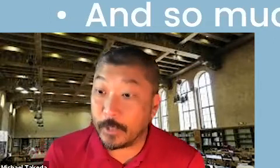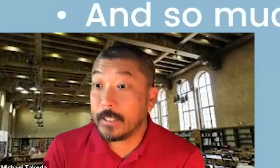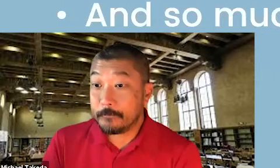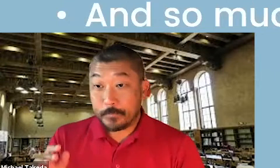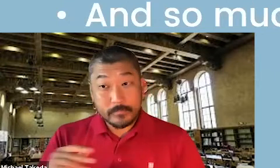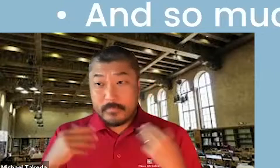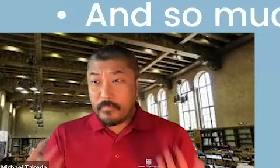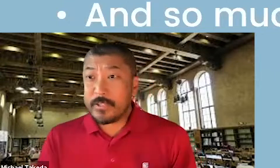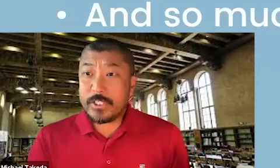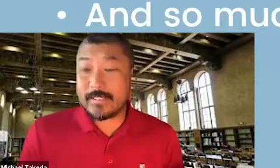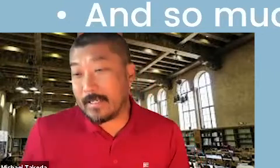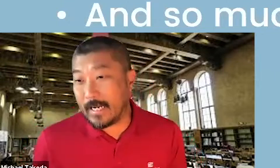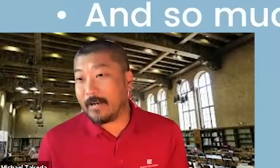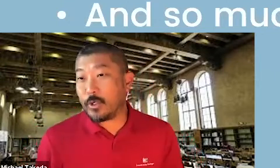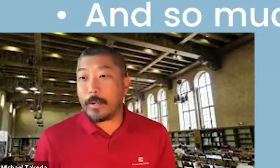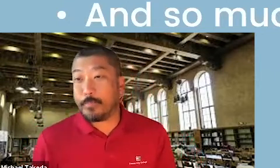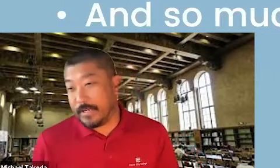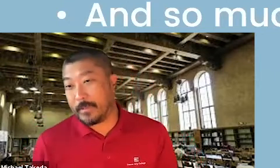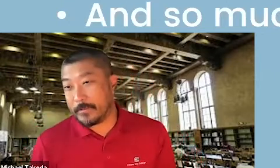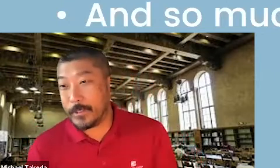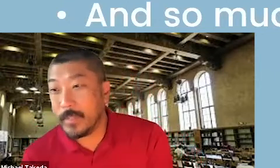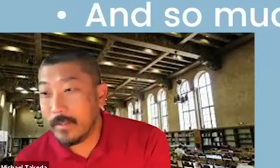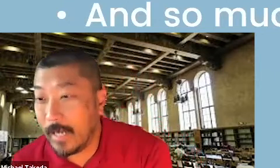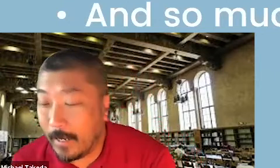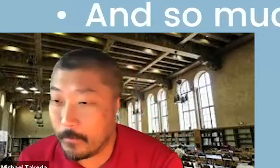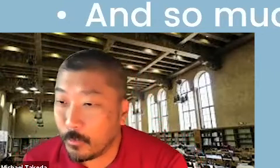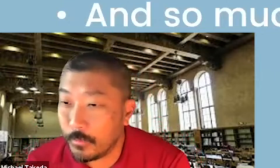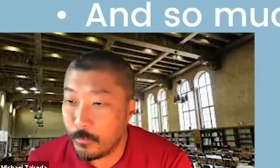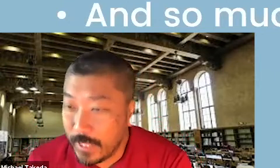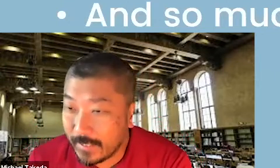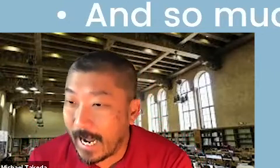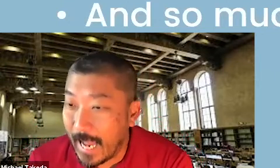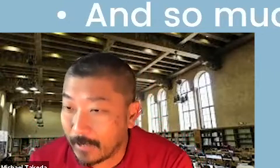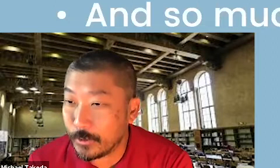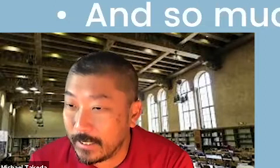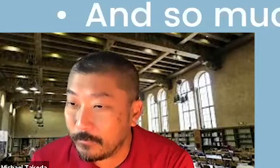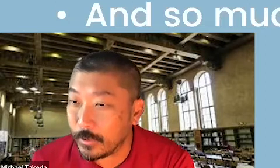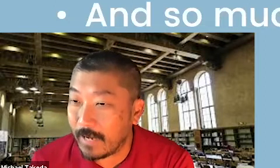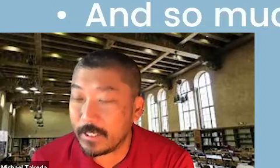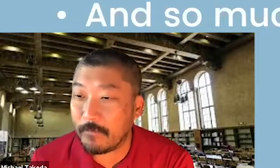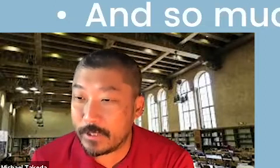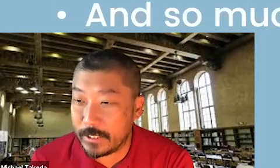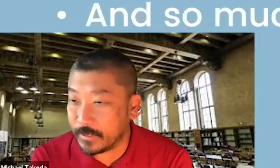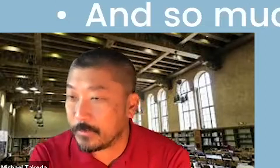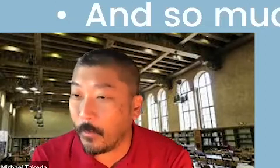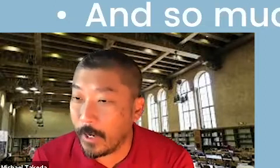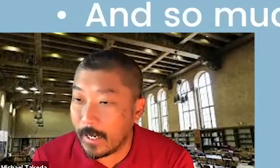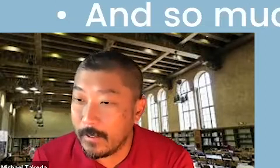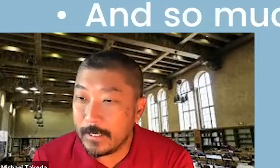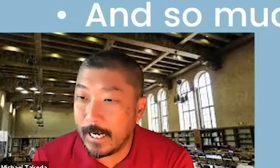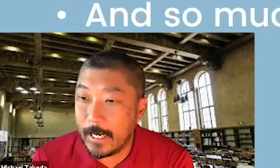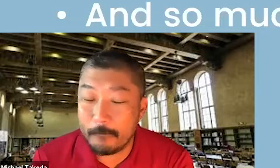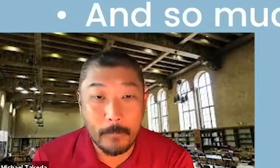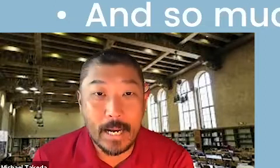academy. So just as a kind of quick briefer. So Ria and I actually were having a conversation this